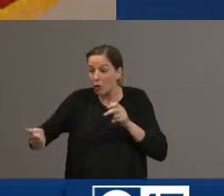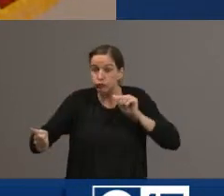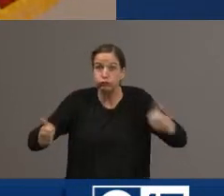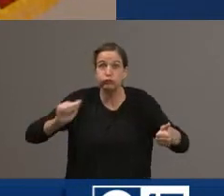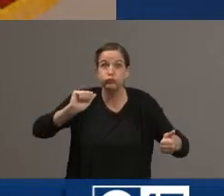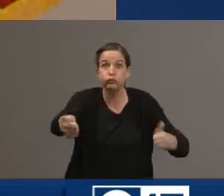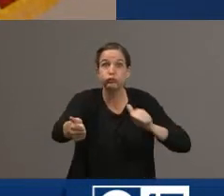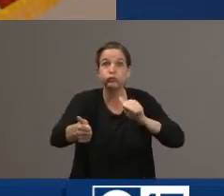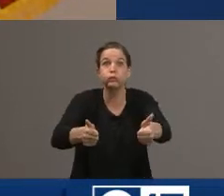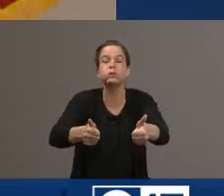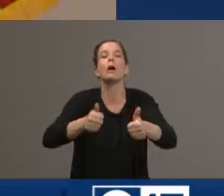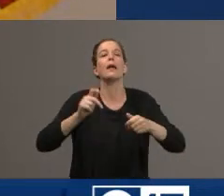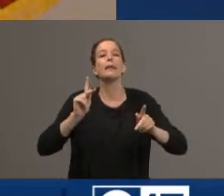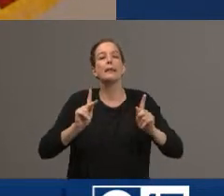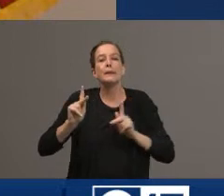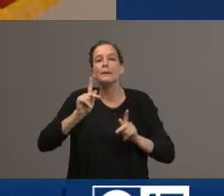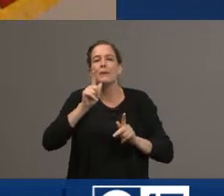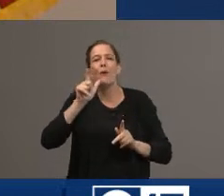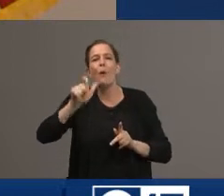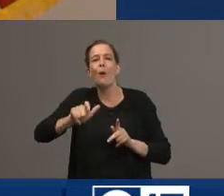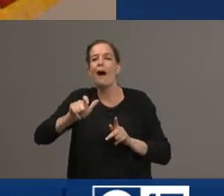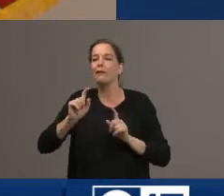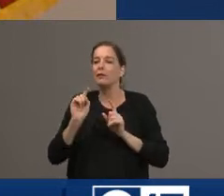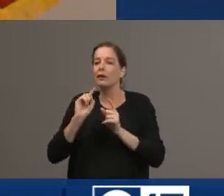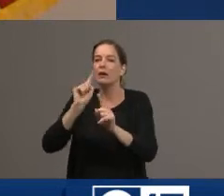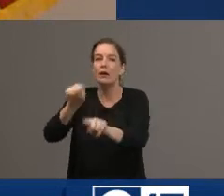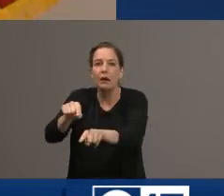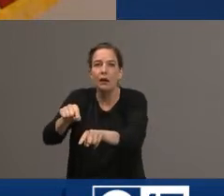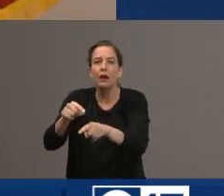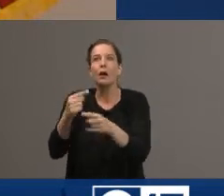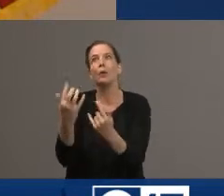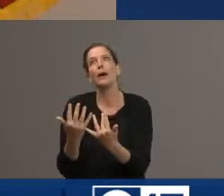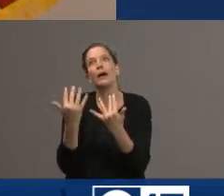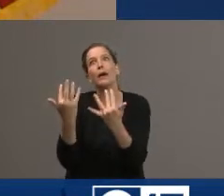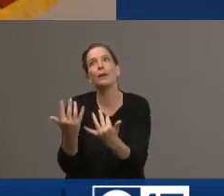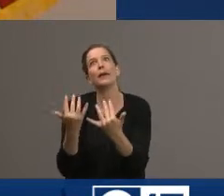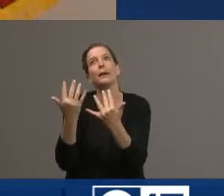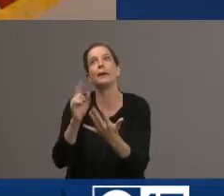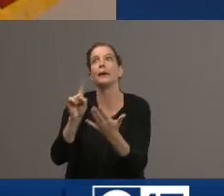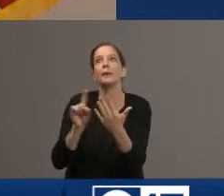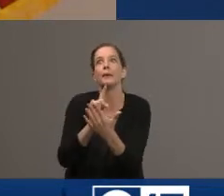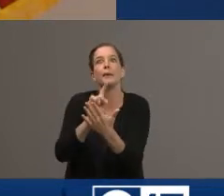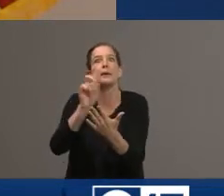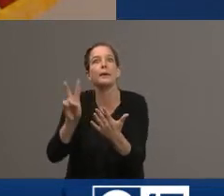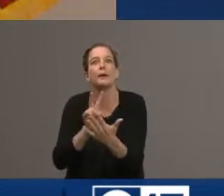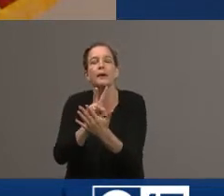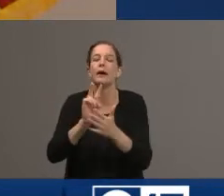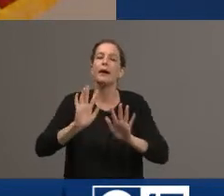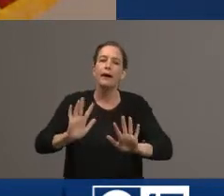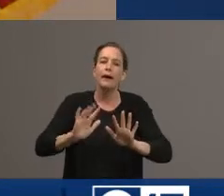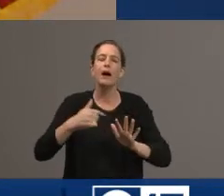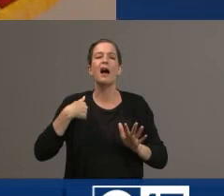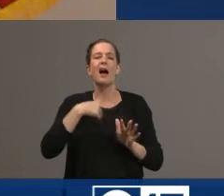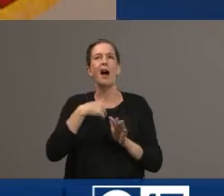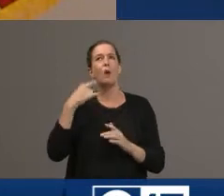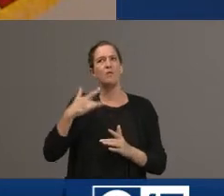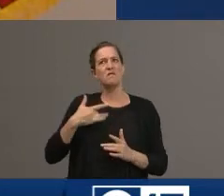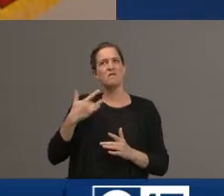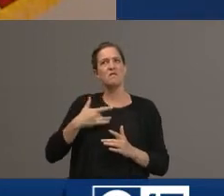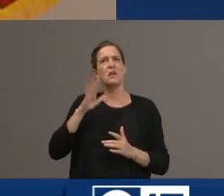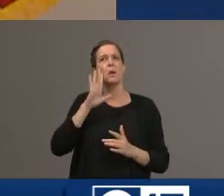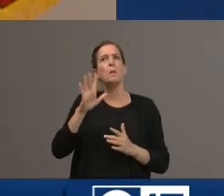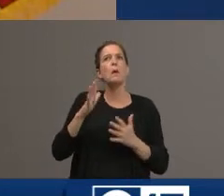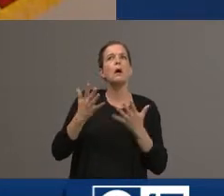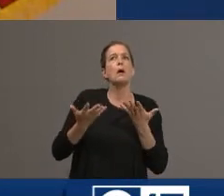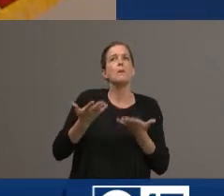testing, that people won't have to wait as long. What we think is it'll probably take a weekend or two before the wait times will be back to